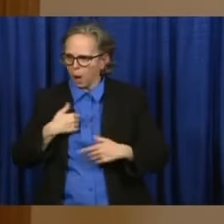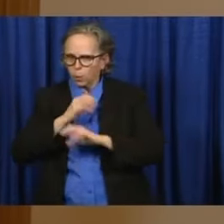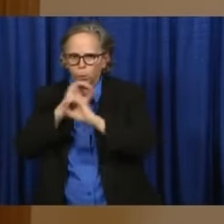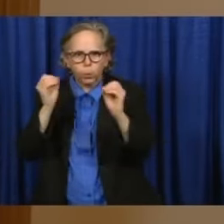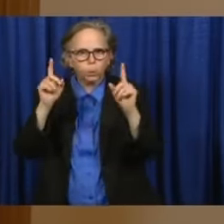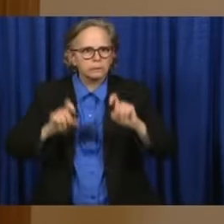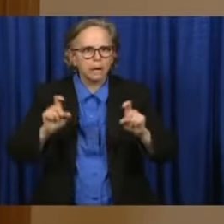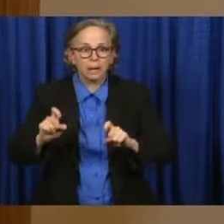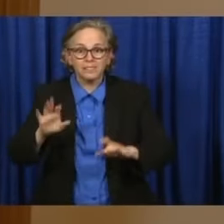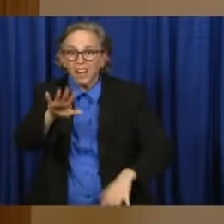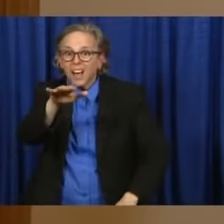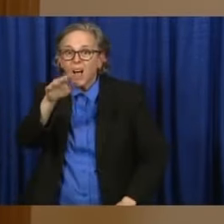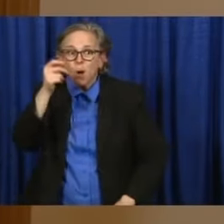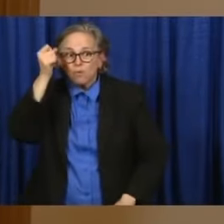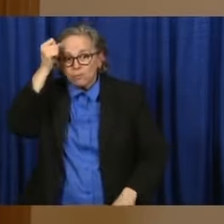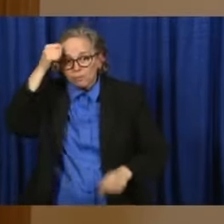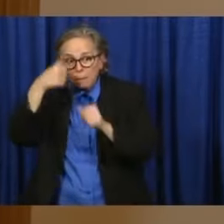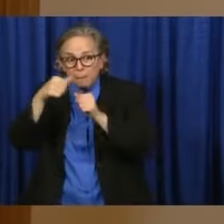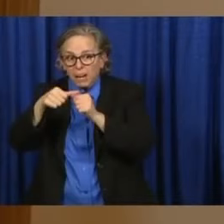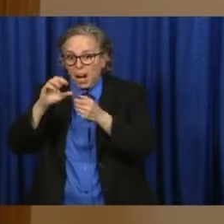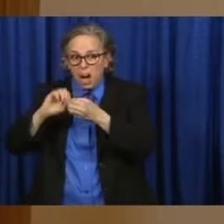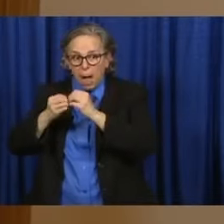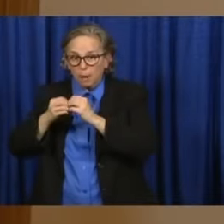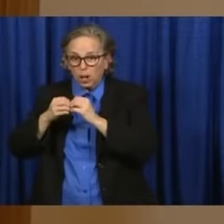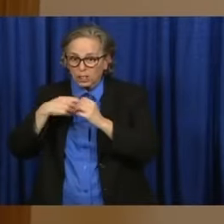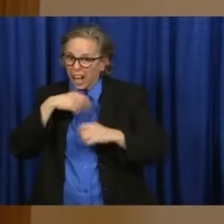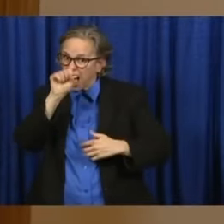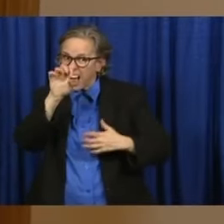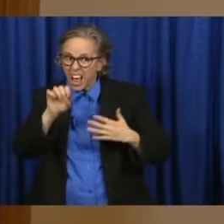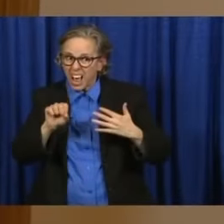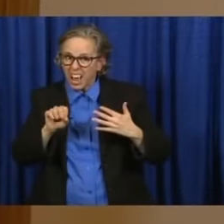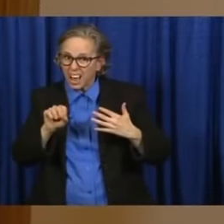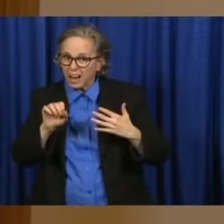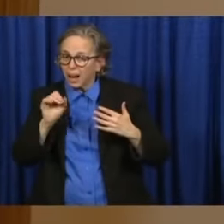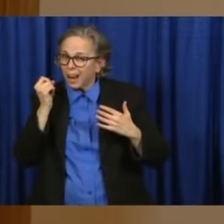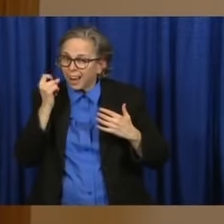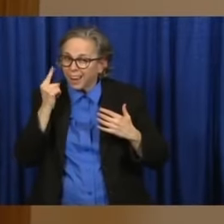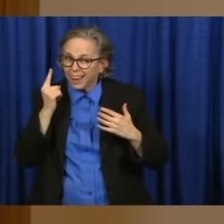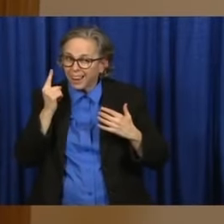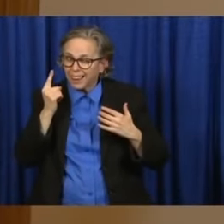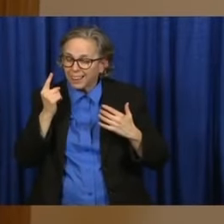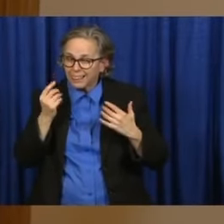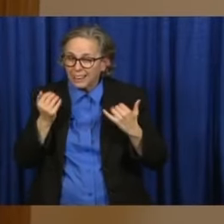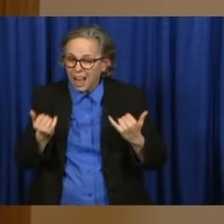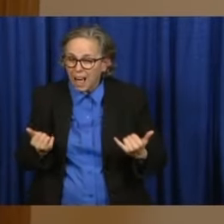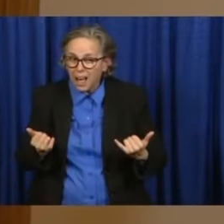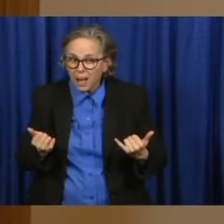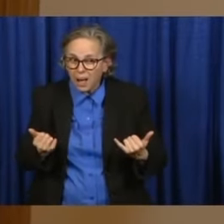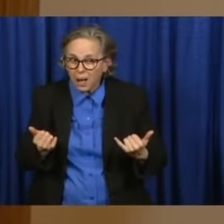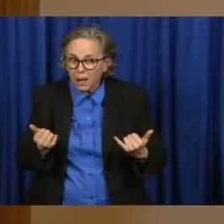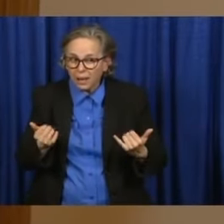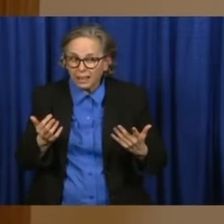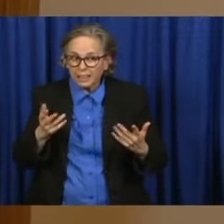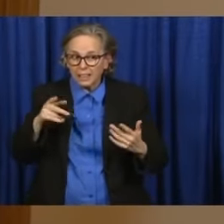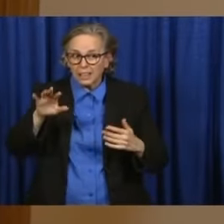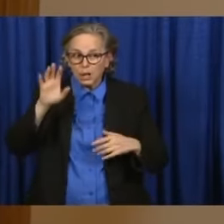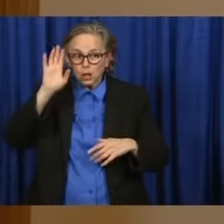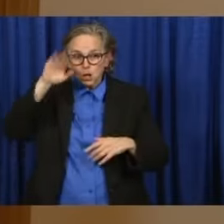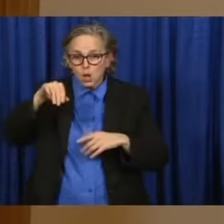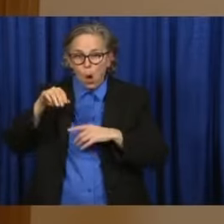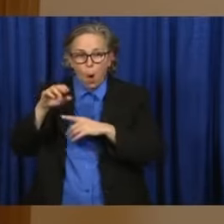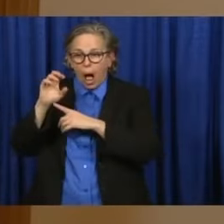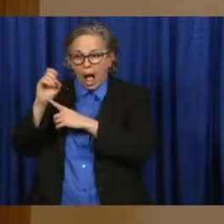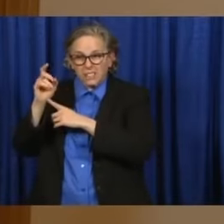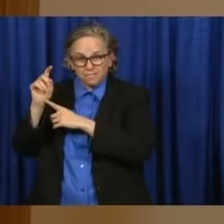sharing before had to do a lot with what is now evident in even this Oxford study I mentioned today, which is a